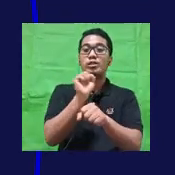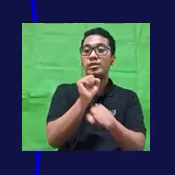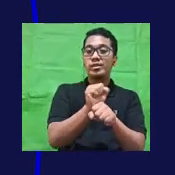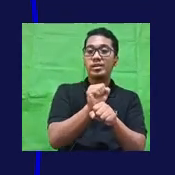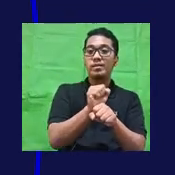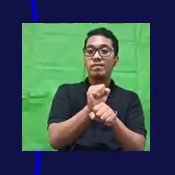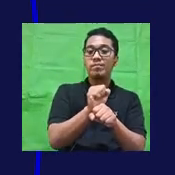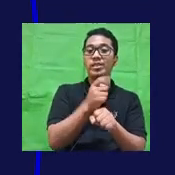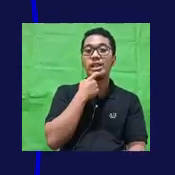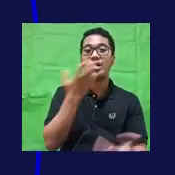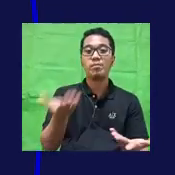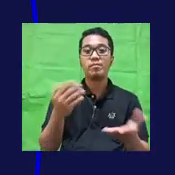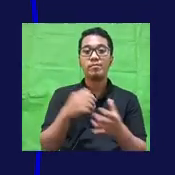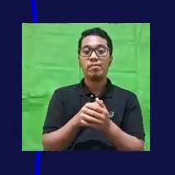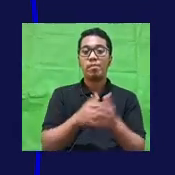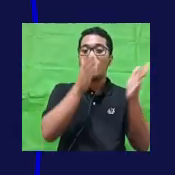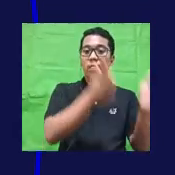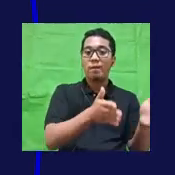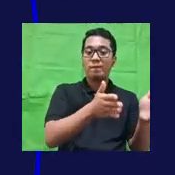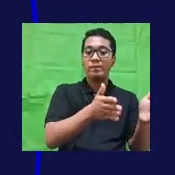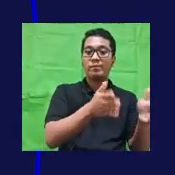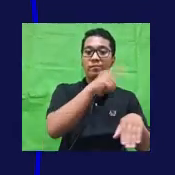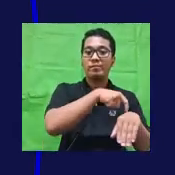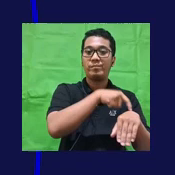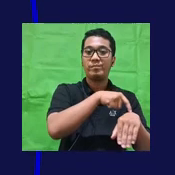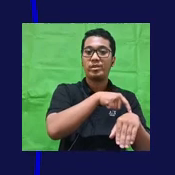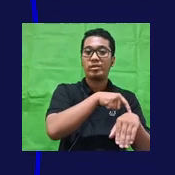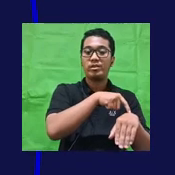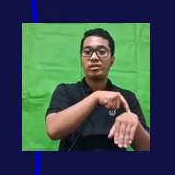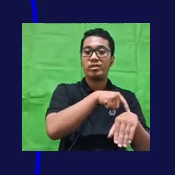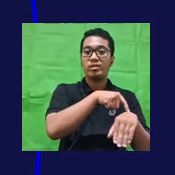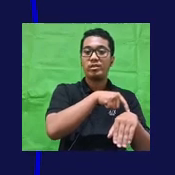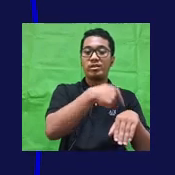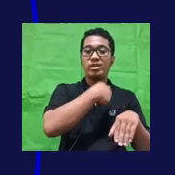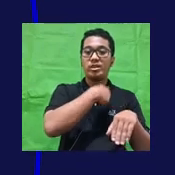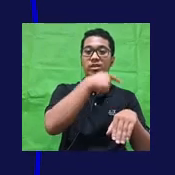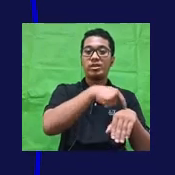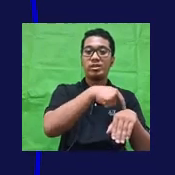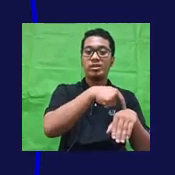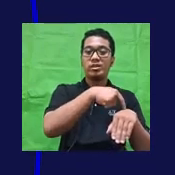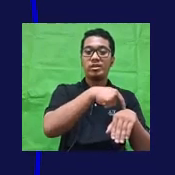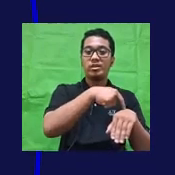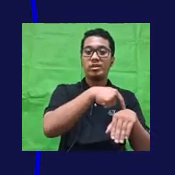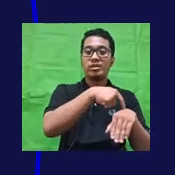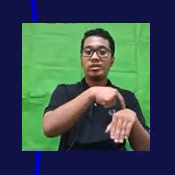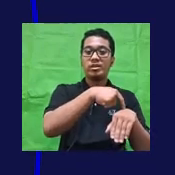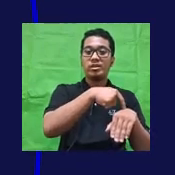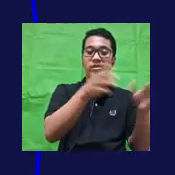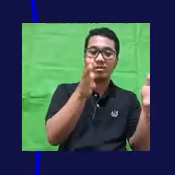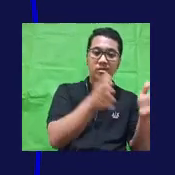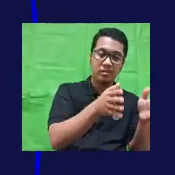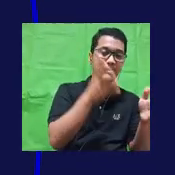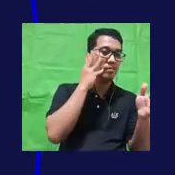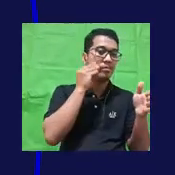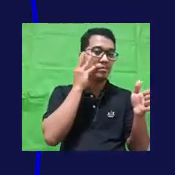short stay residency, I understand the time frame of minimum, in my experience, 2 weeks and